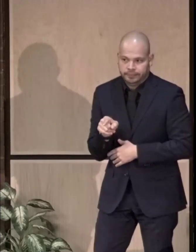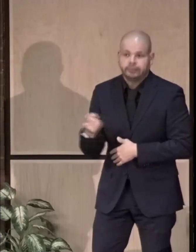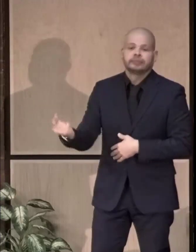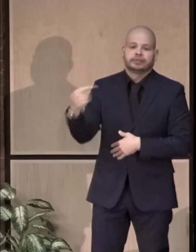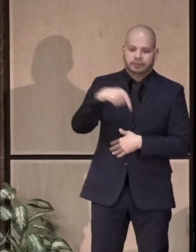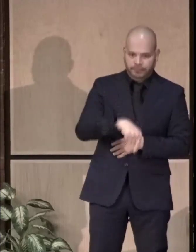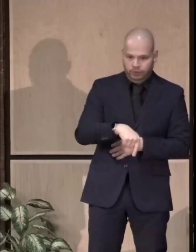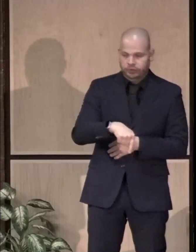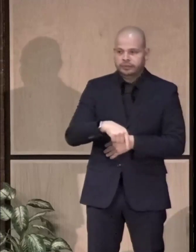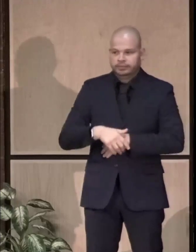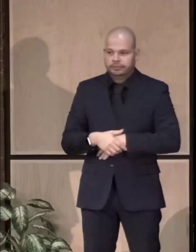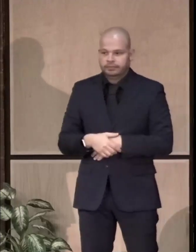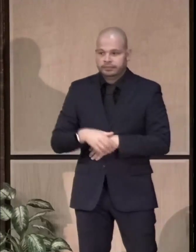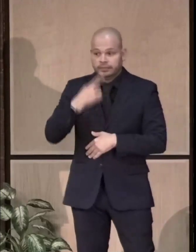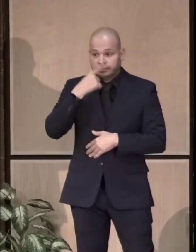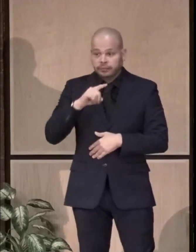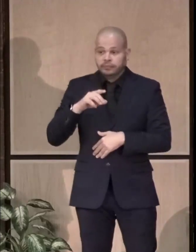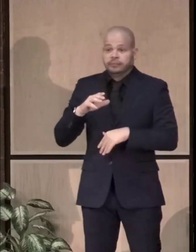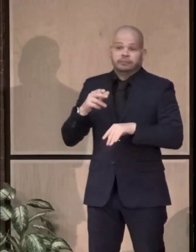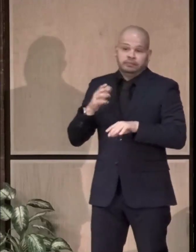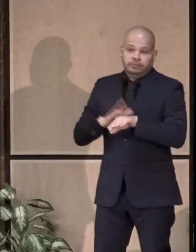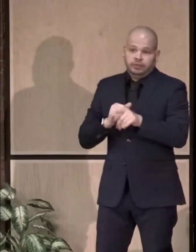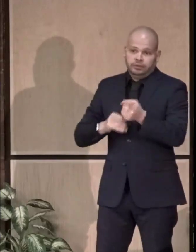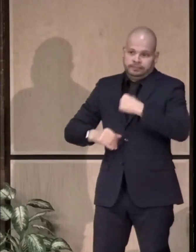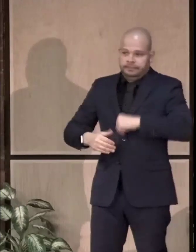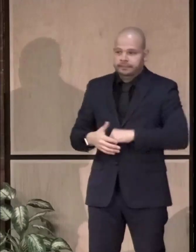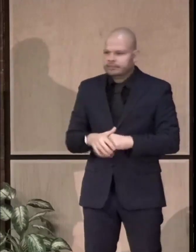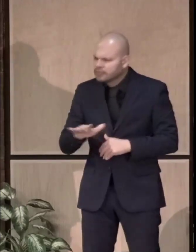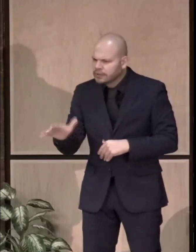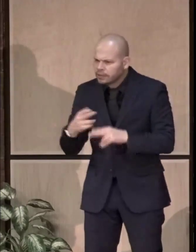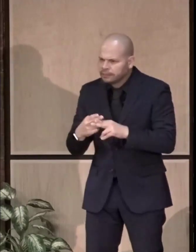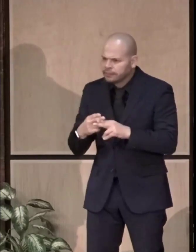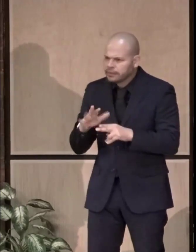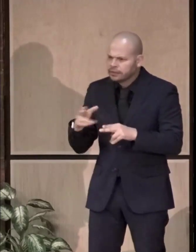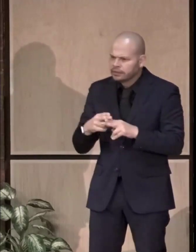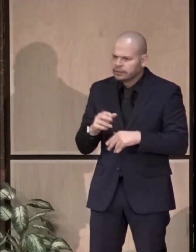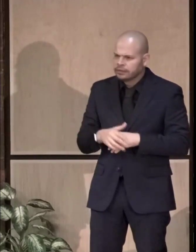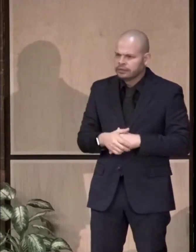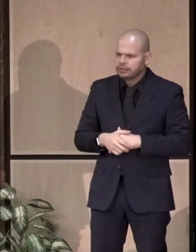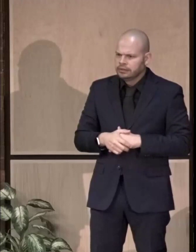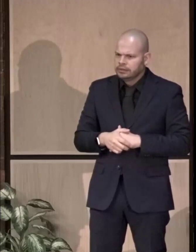So Captain, you come forward and remain standing.